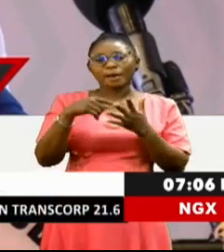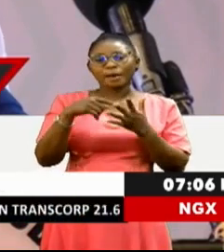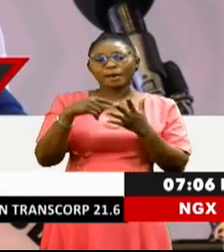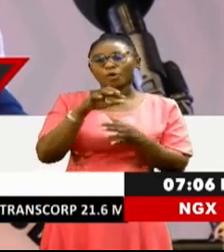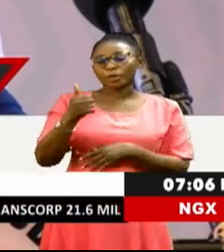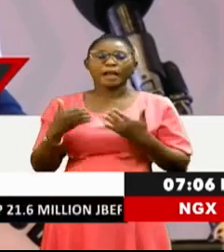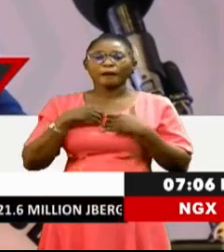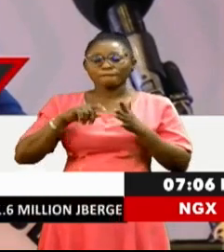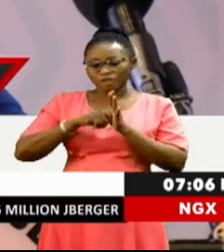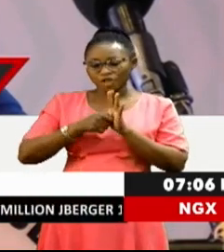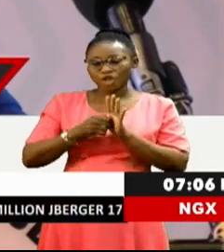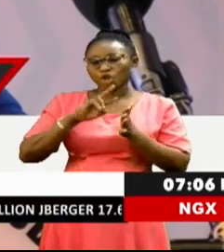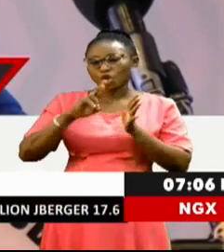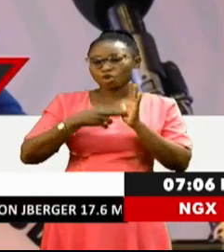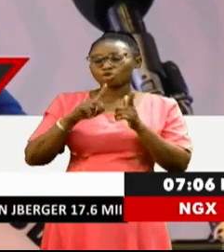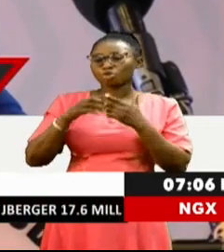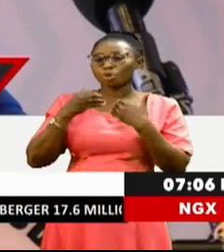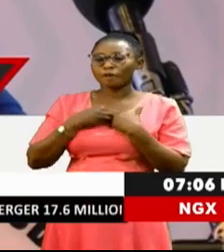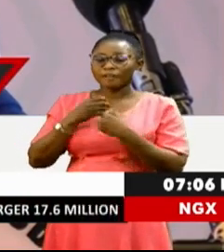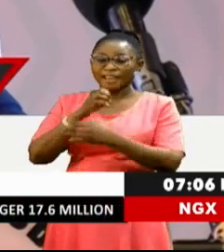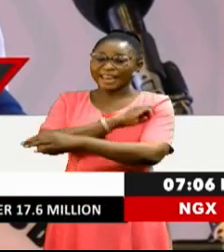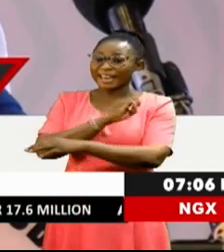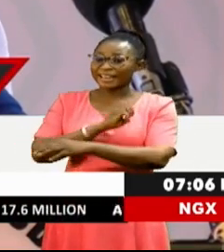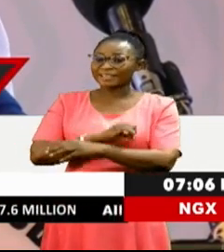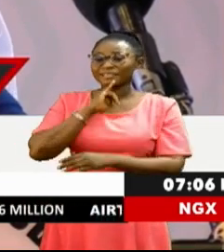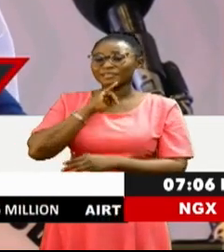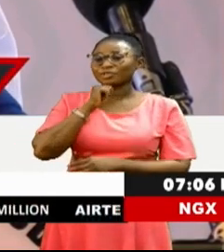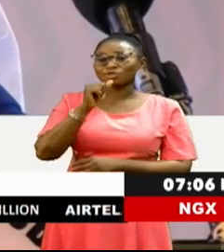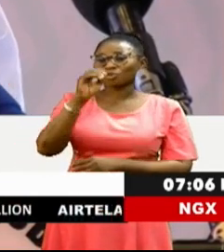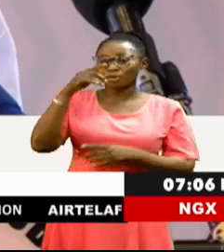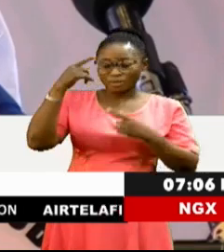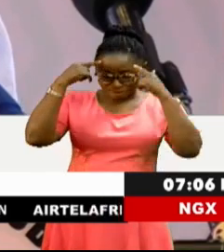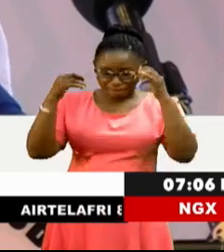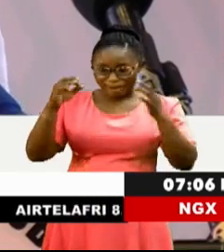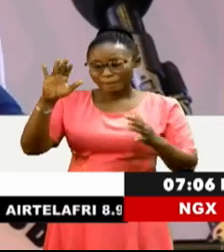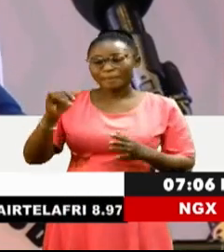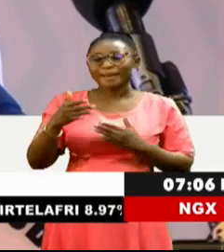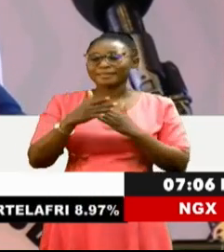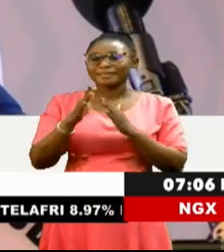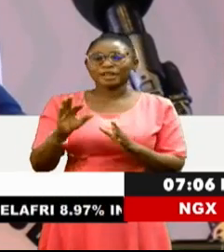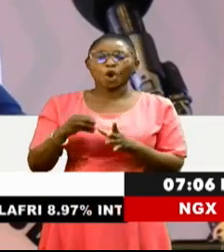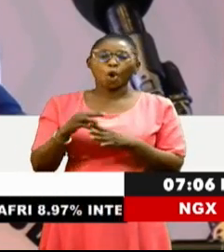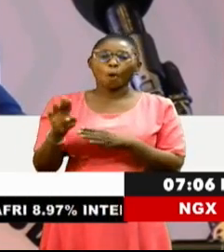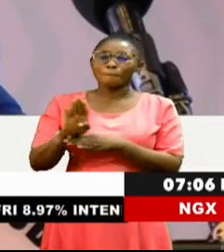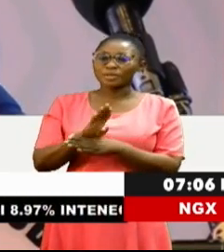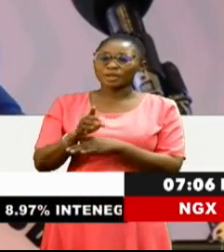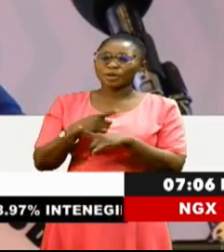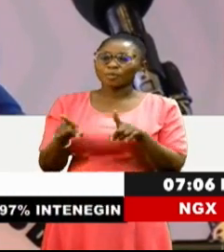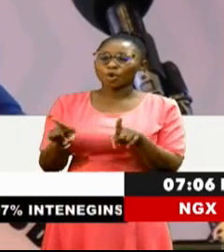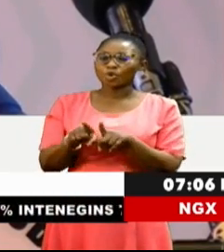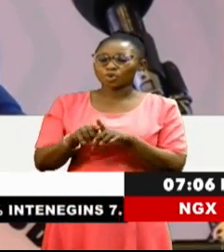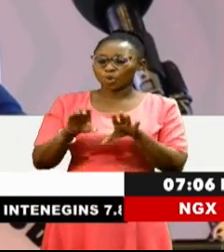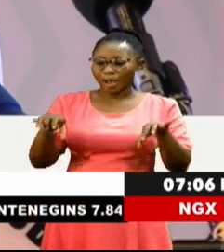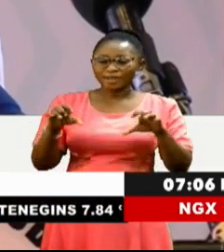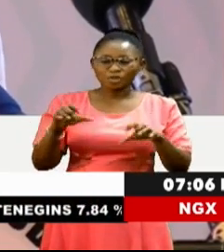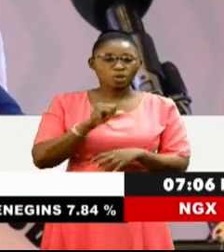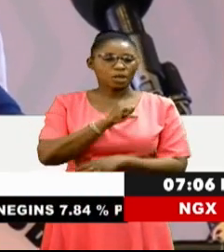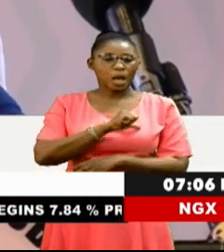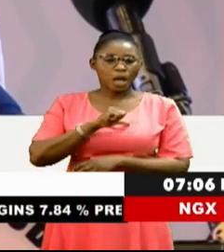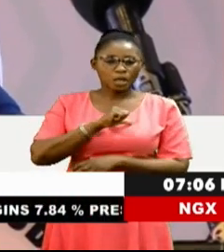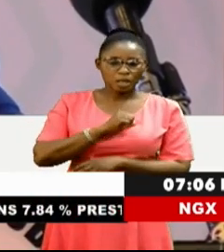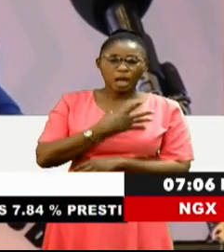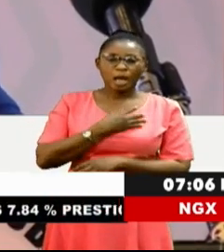The image of any nation is not shaped solely by leaders, diplomats, or businesses. but also by the actions, attitudes,